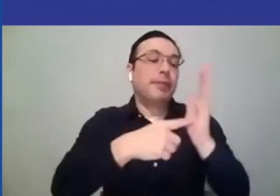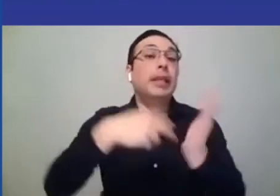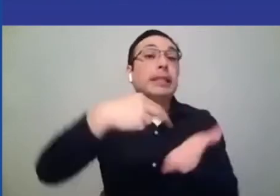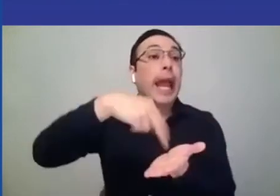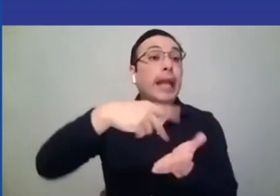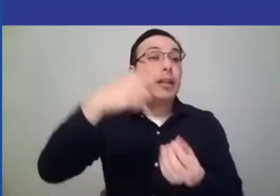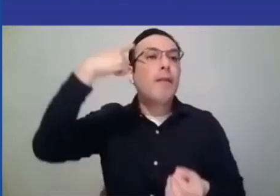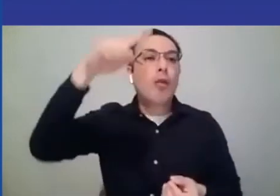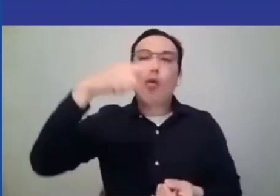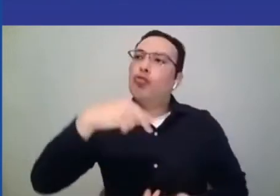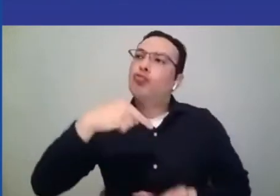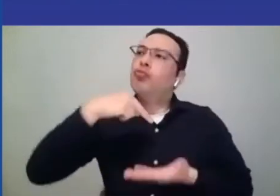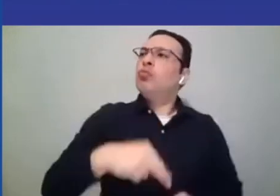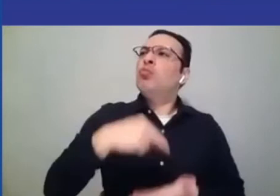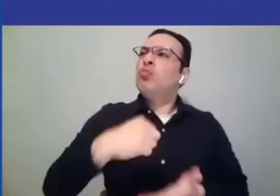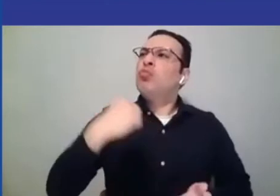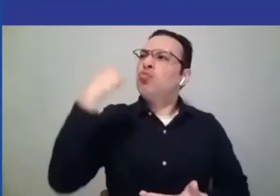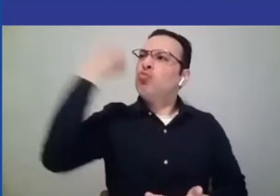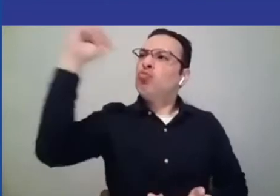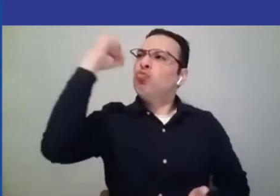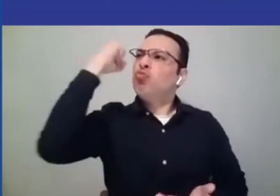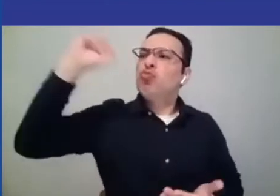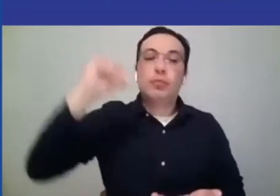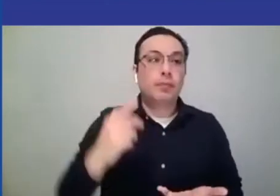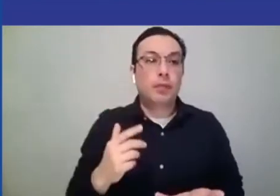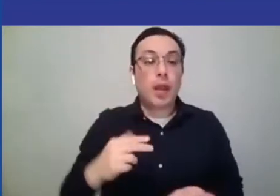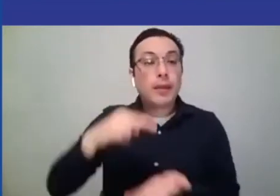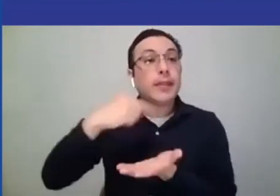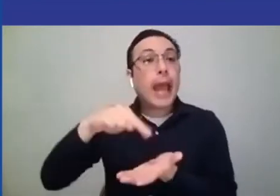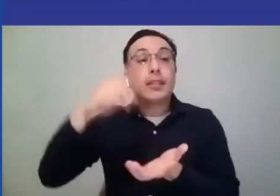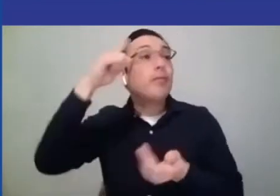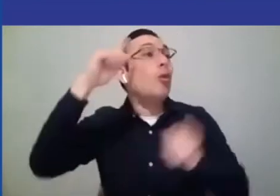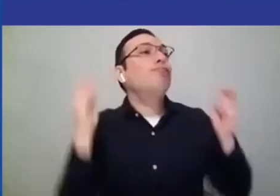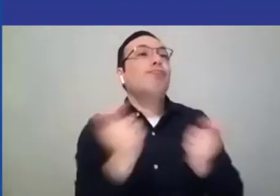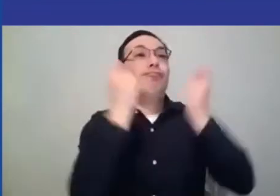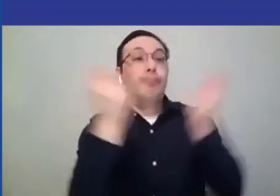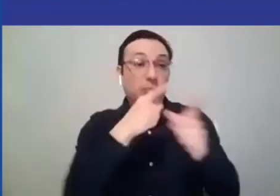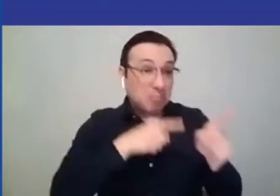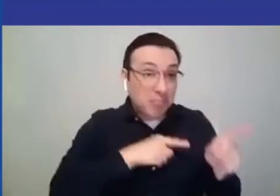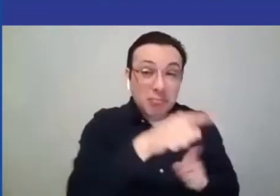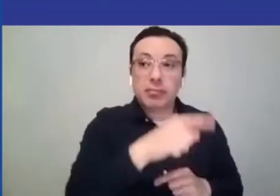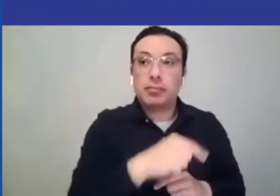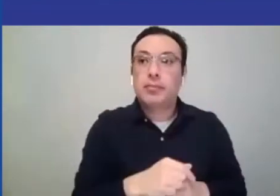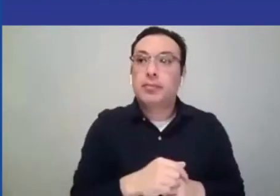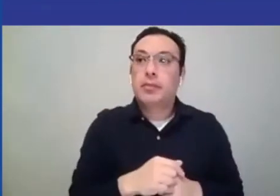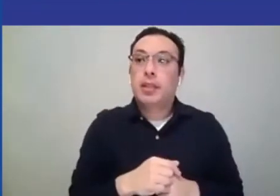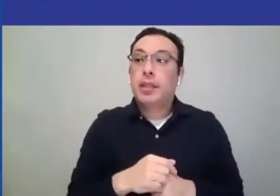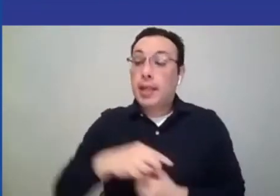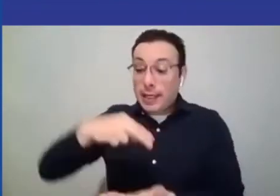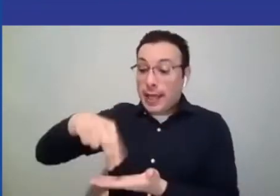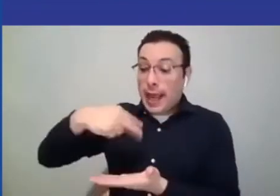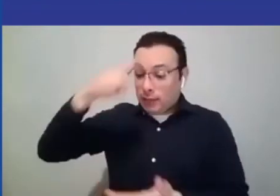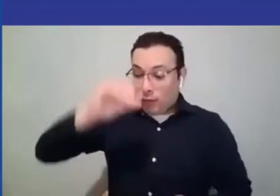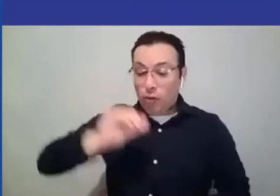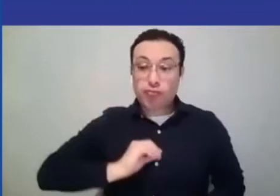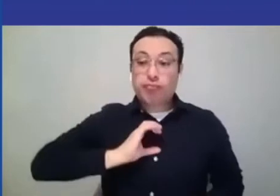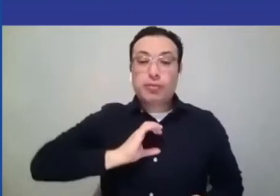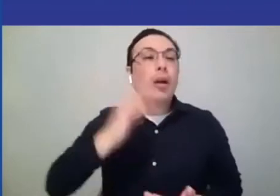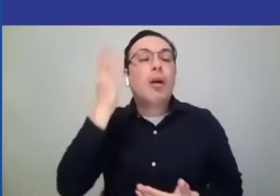they shown up as resistance? Have they shown up as celebration? Have they shown up as affirmation?